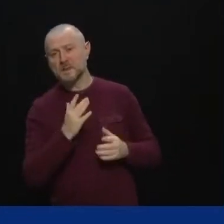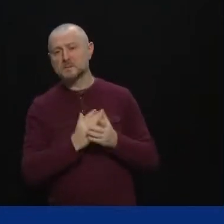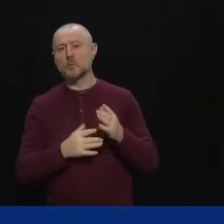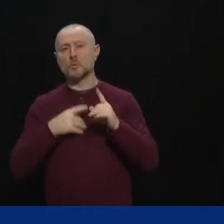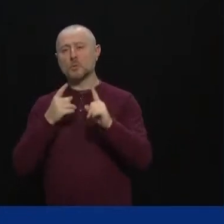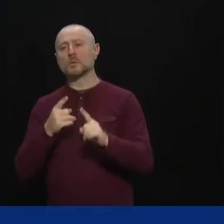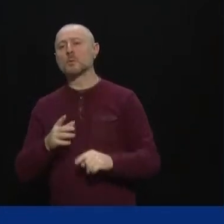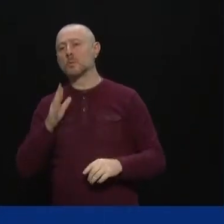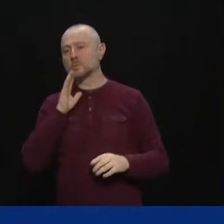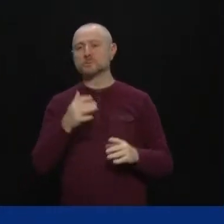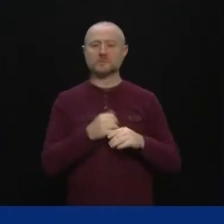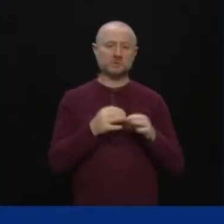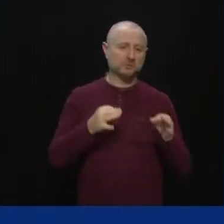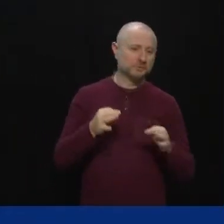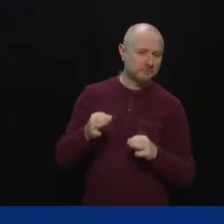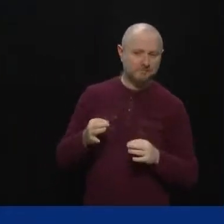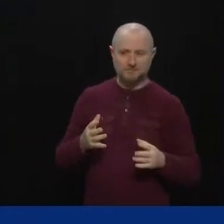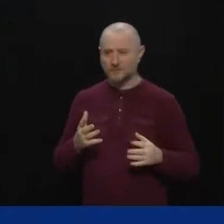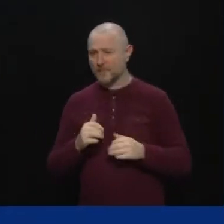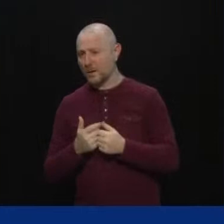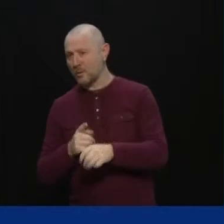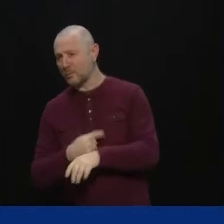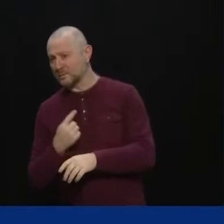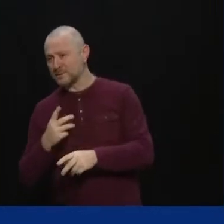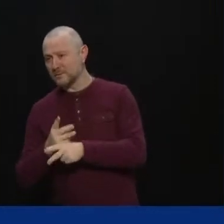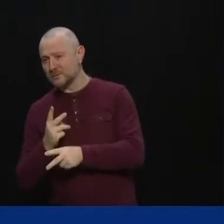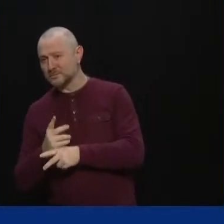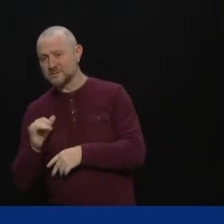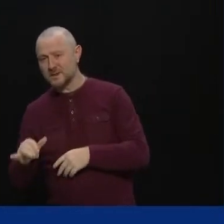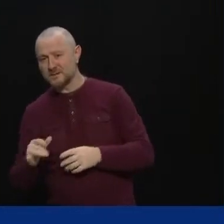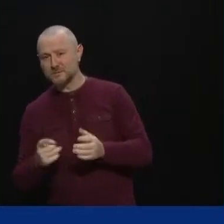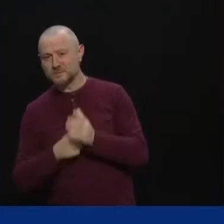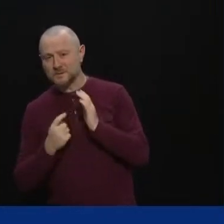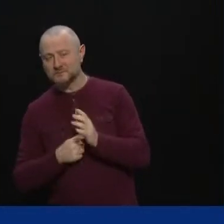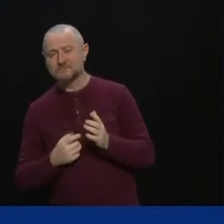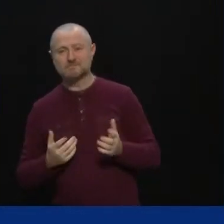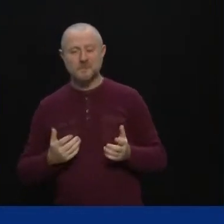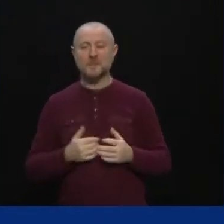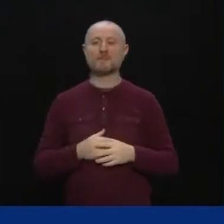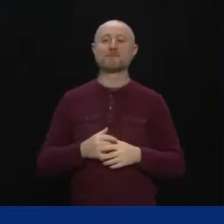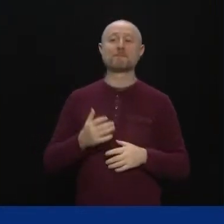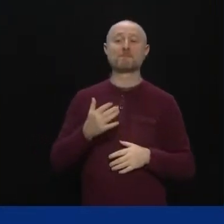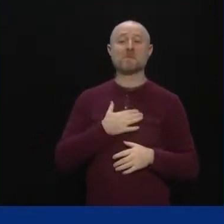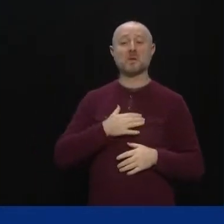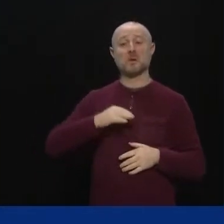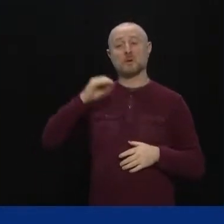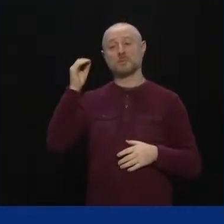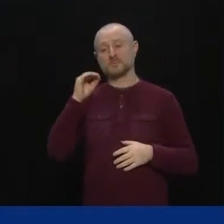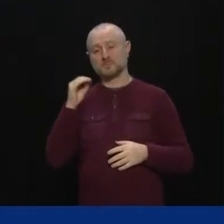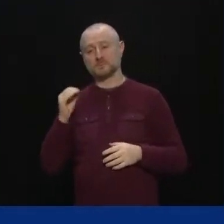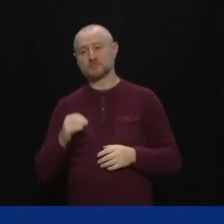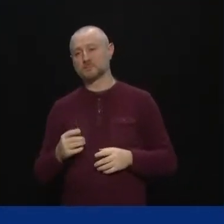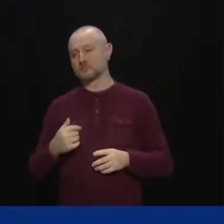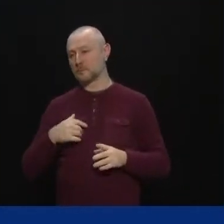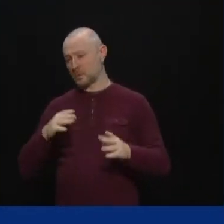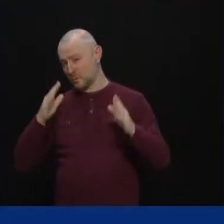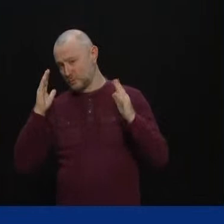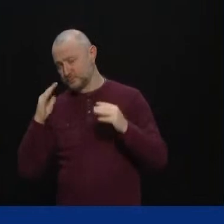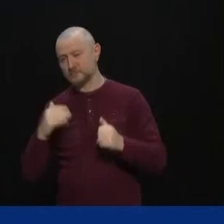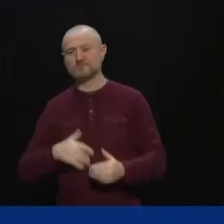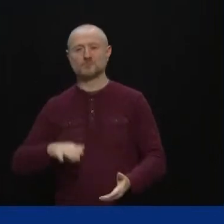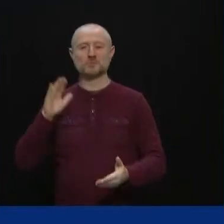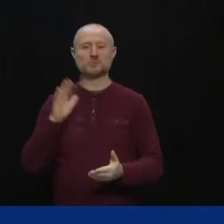determine how long any restrictions need to be put in place any longer. But in my opinion, the shorter the better, to allow people to